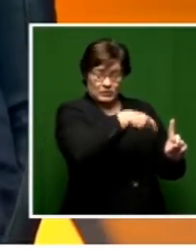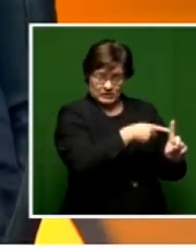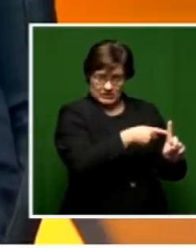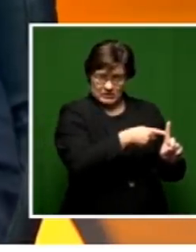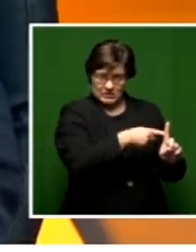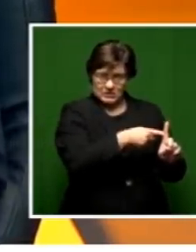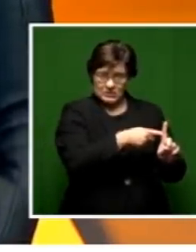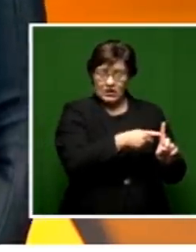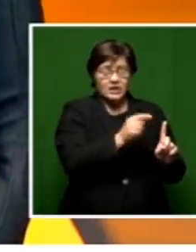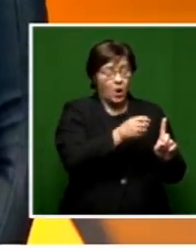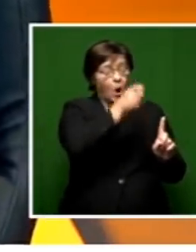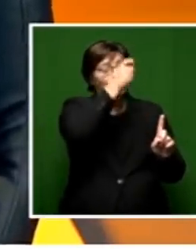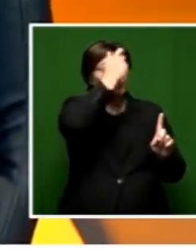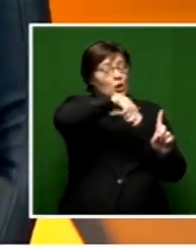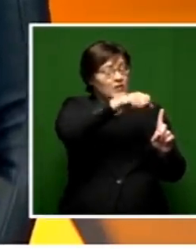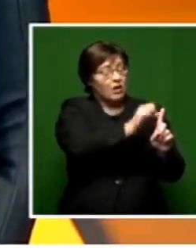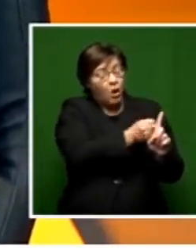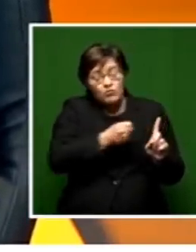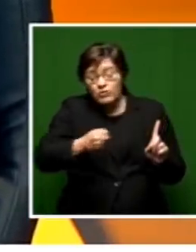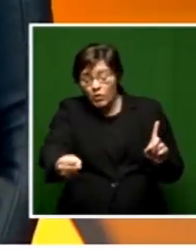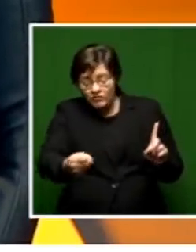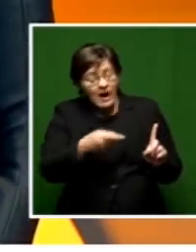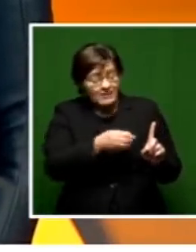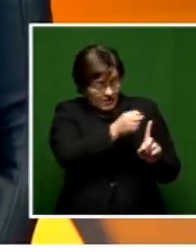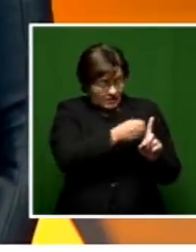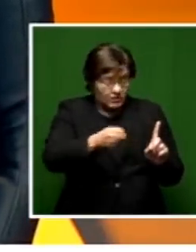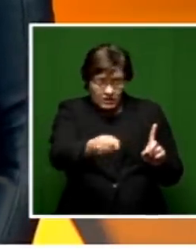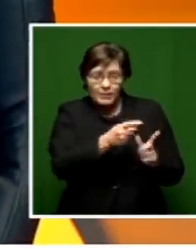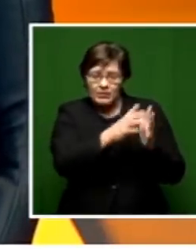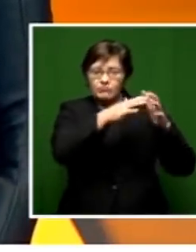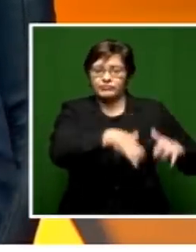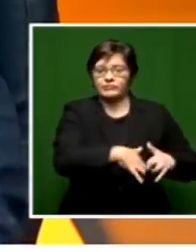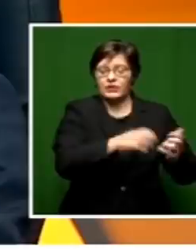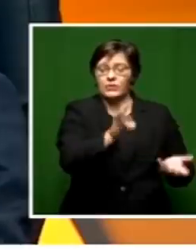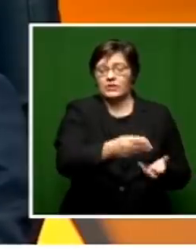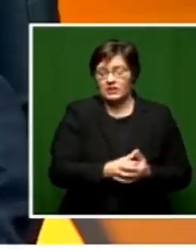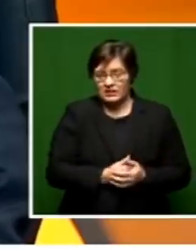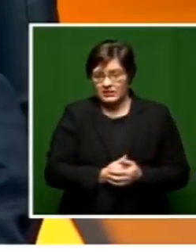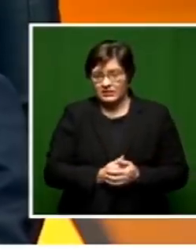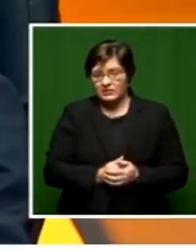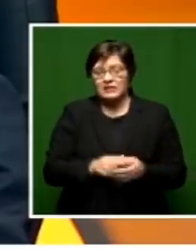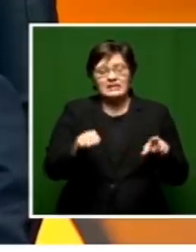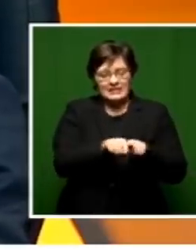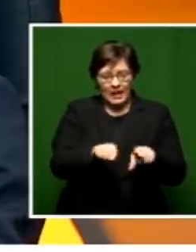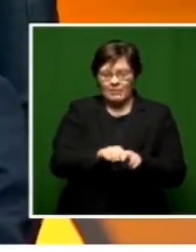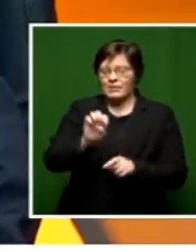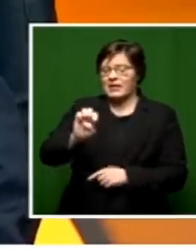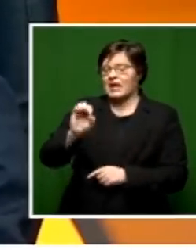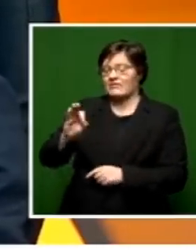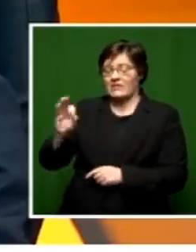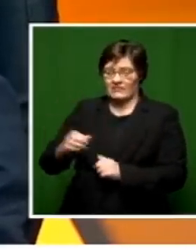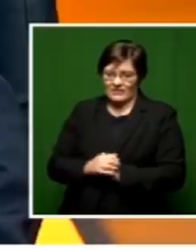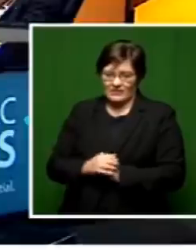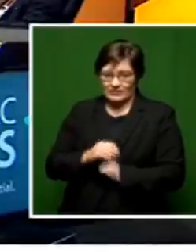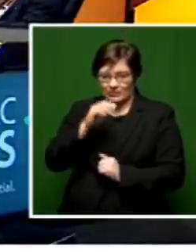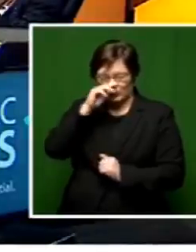the party dies. The same thing with the EFF. I mean, Malema is the latest version of Holomisa, pretty